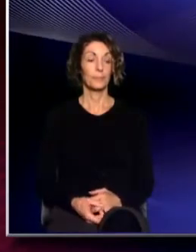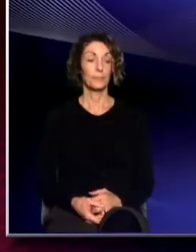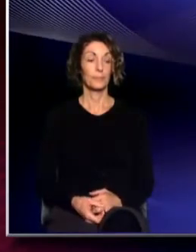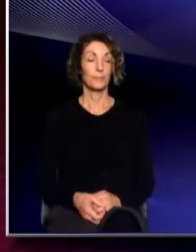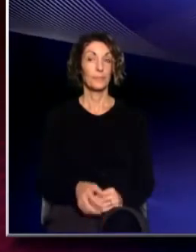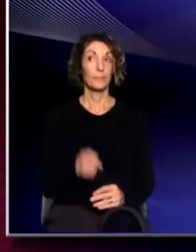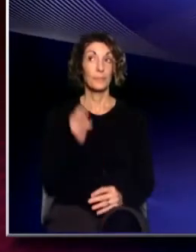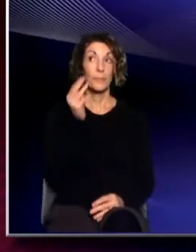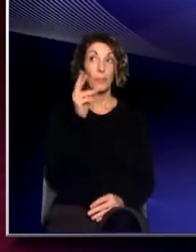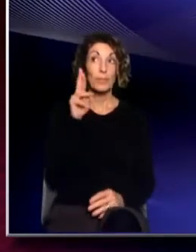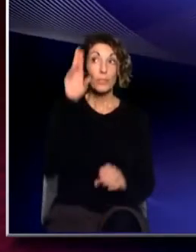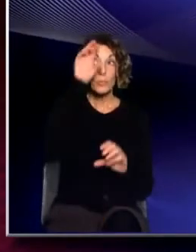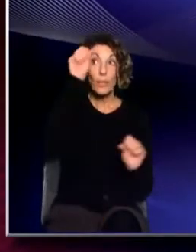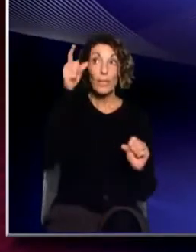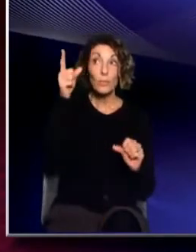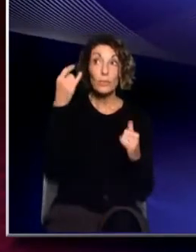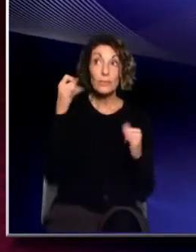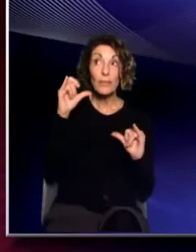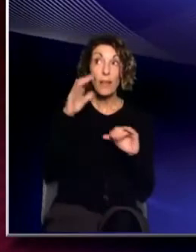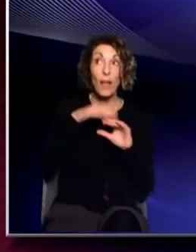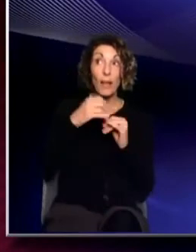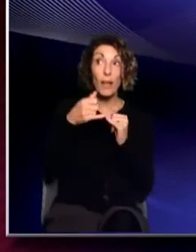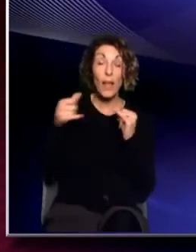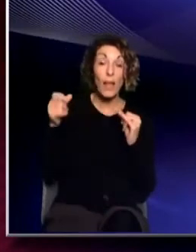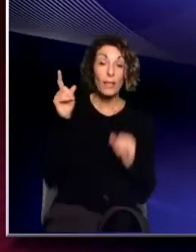Mr. President, are you still on the line?